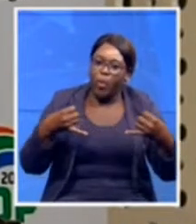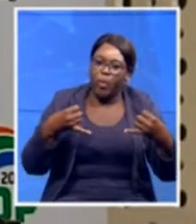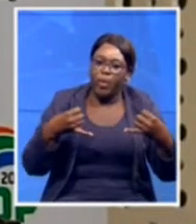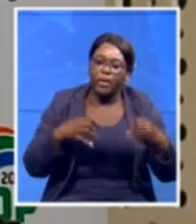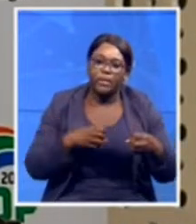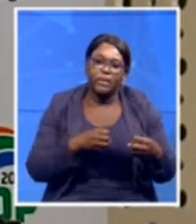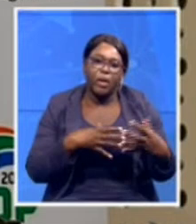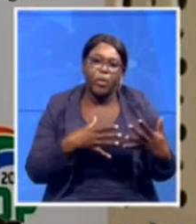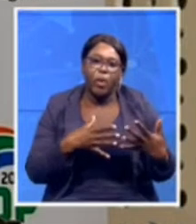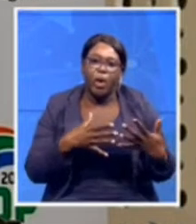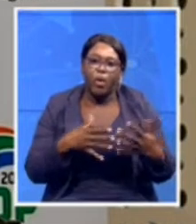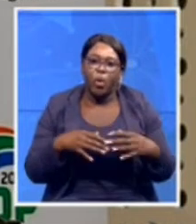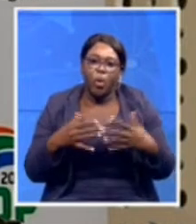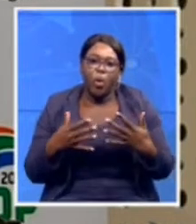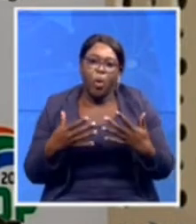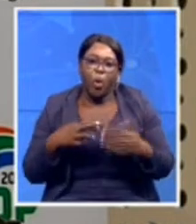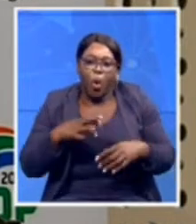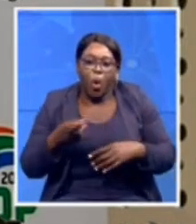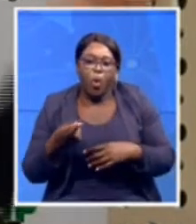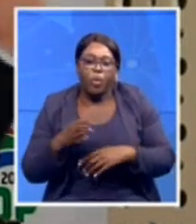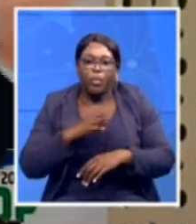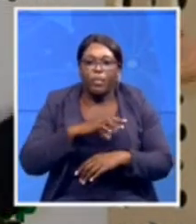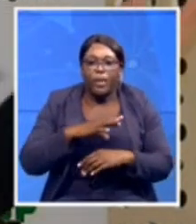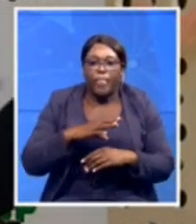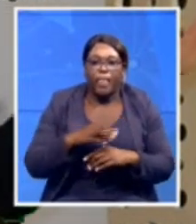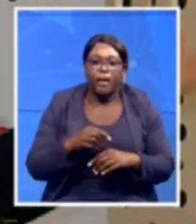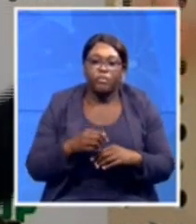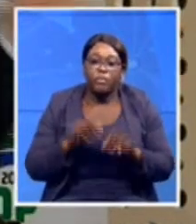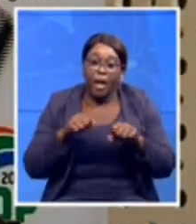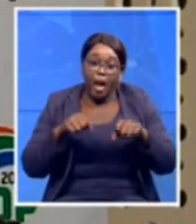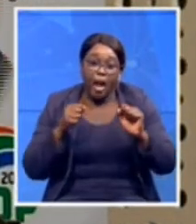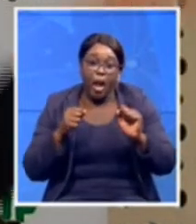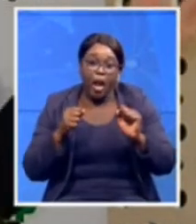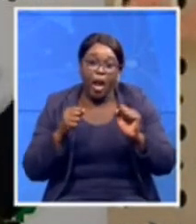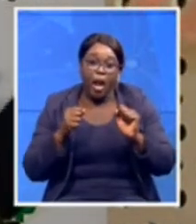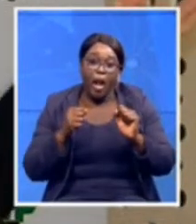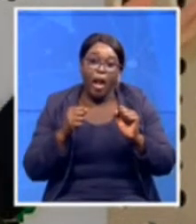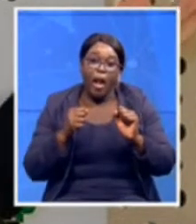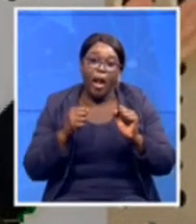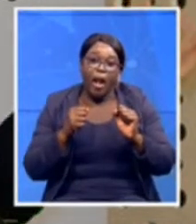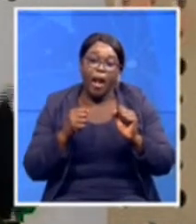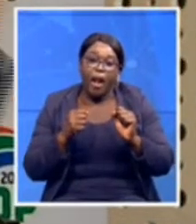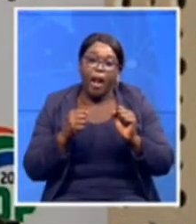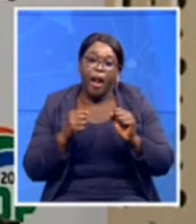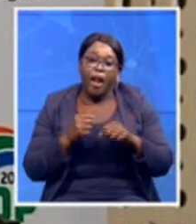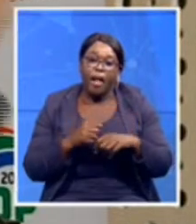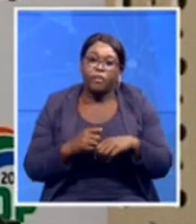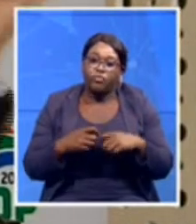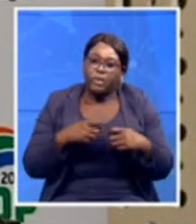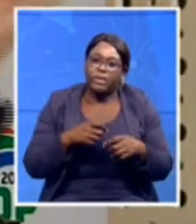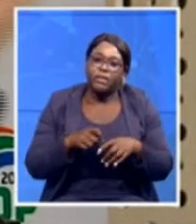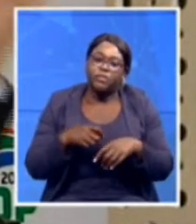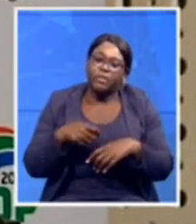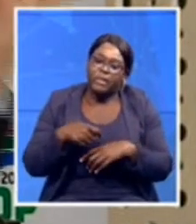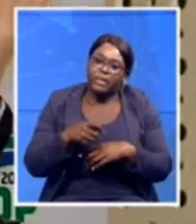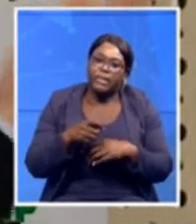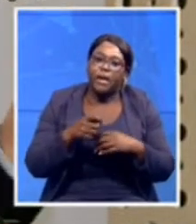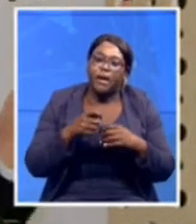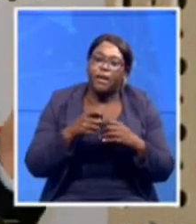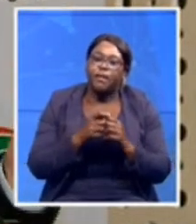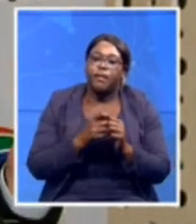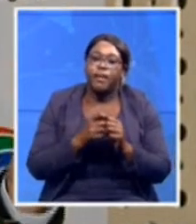lodge a complaint with the Film and Publication Board, which, as I've alluded to in terms of Section 15, capital A, our colleagues